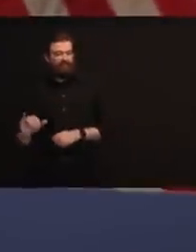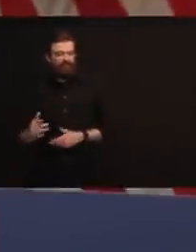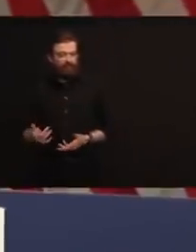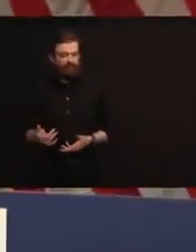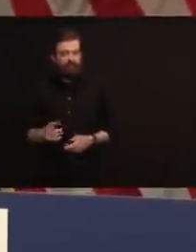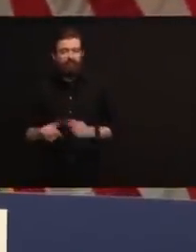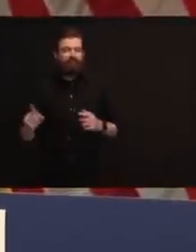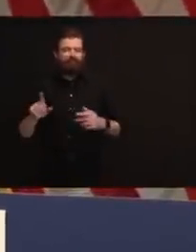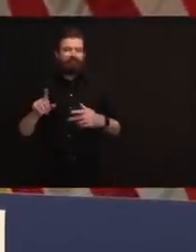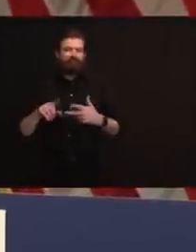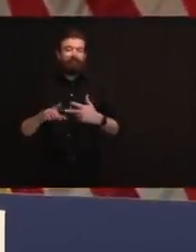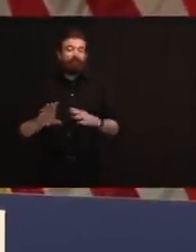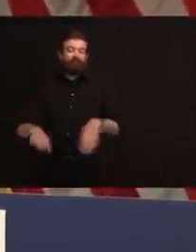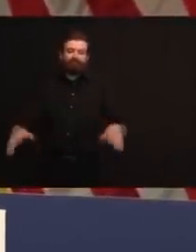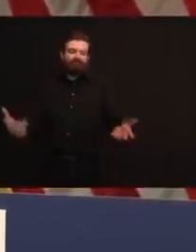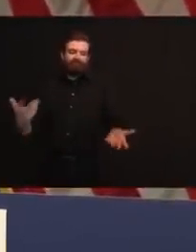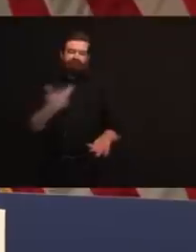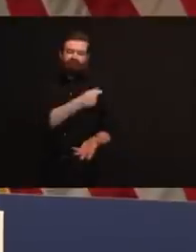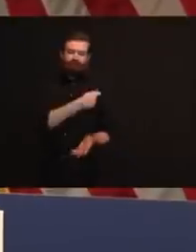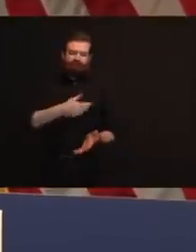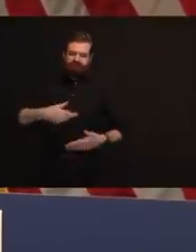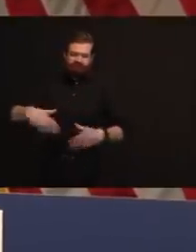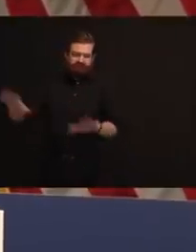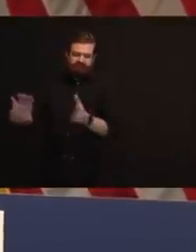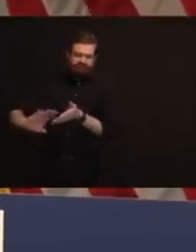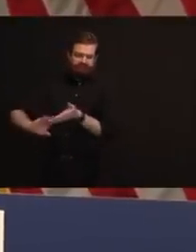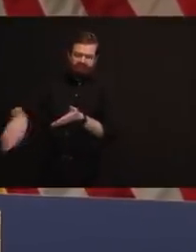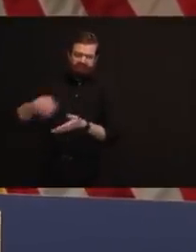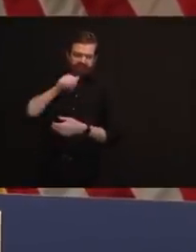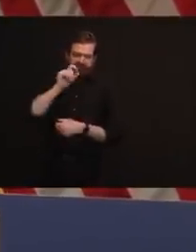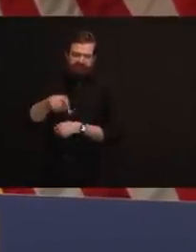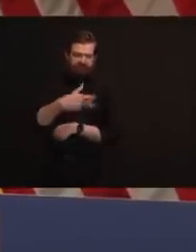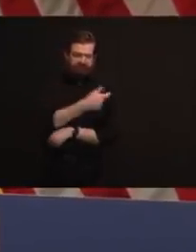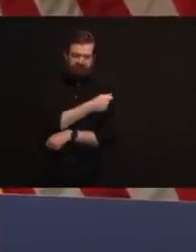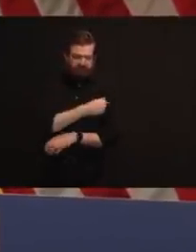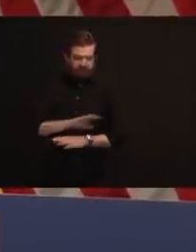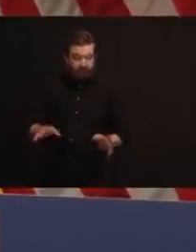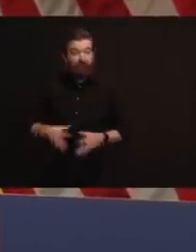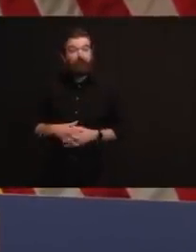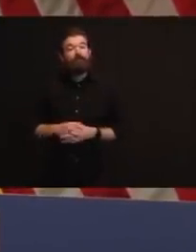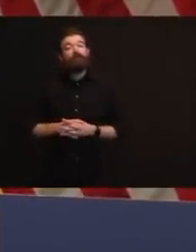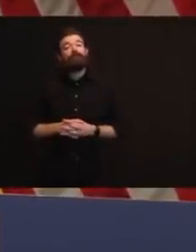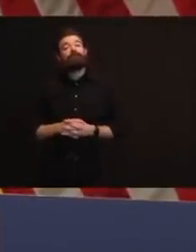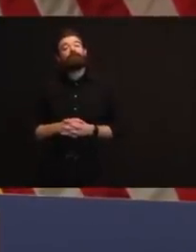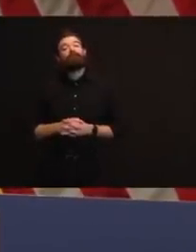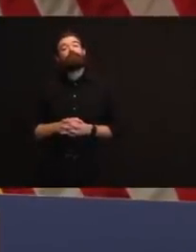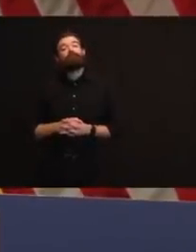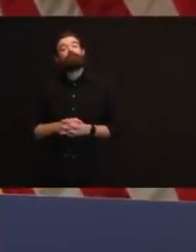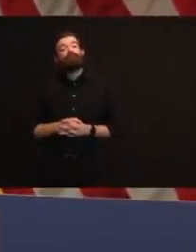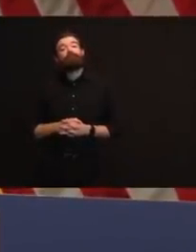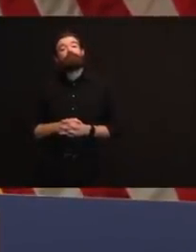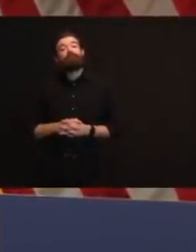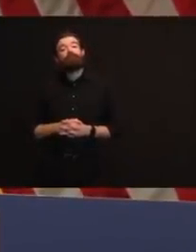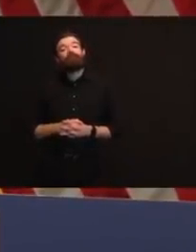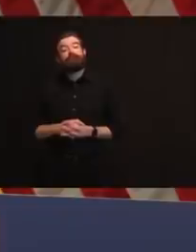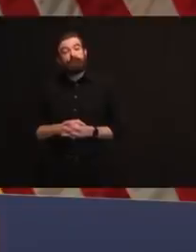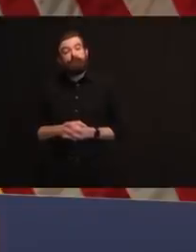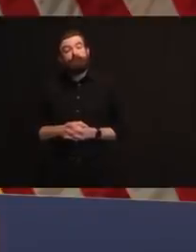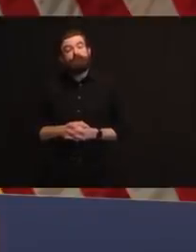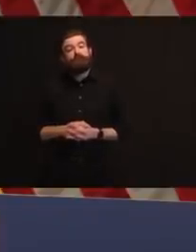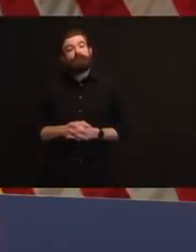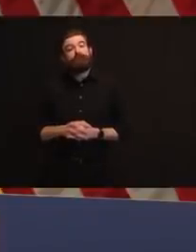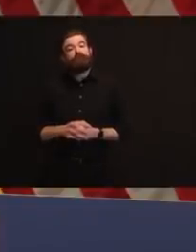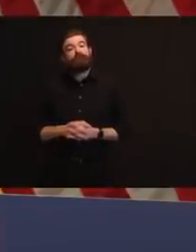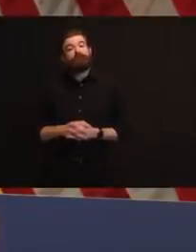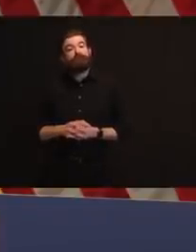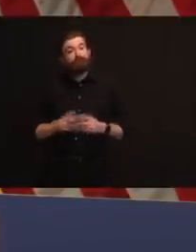or pet or pollen allergies, there's no contraindication for them. If they've had a severe allergic reaction, let's say